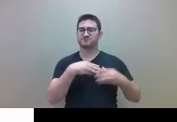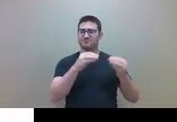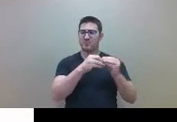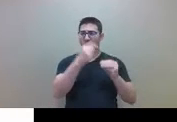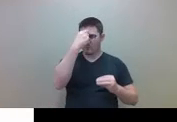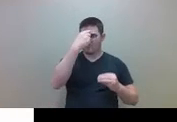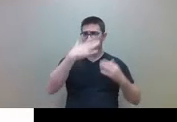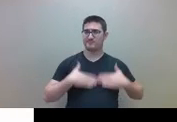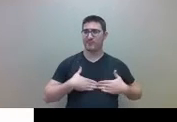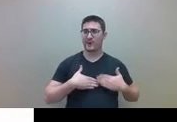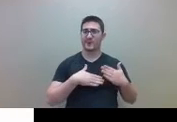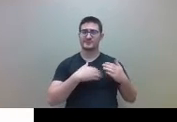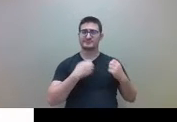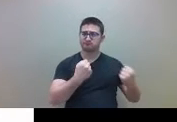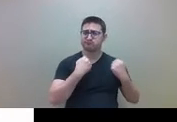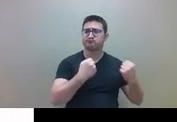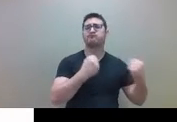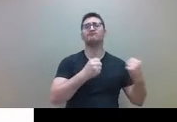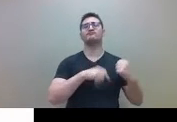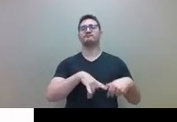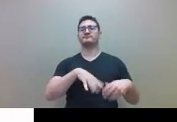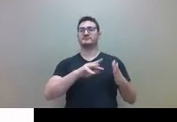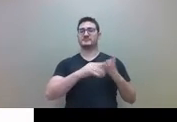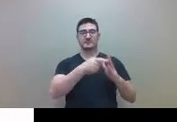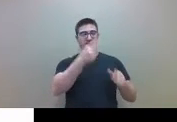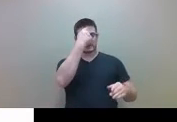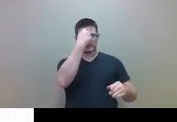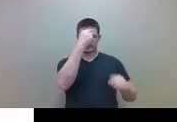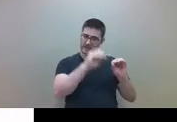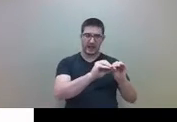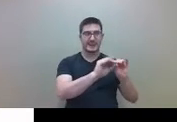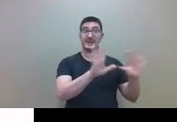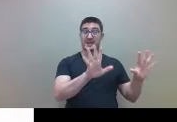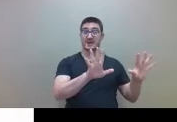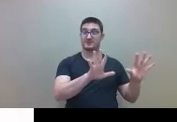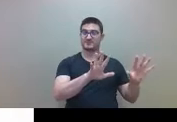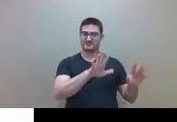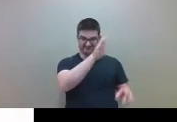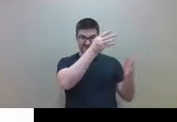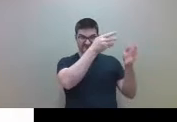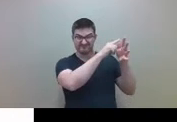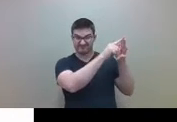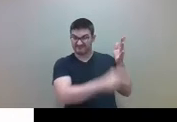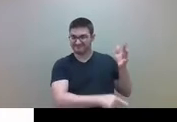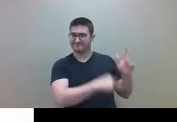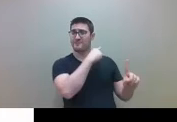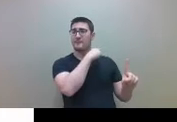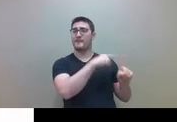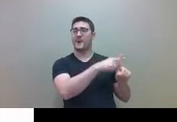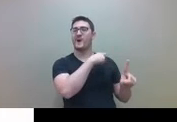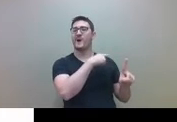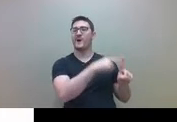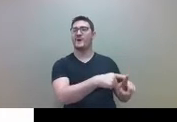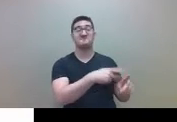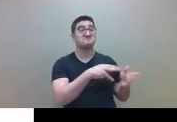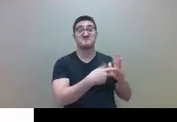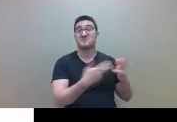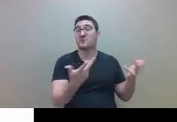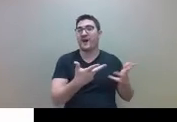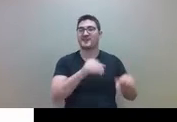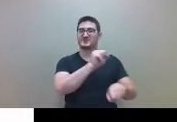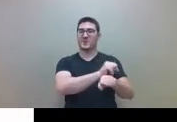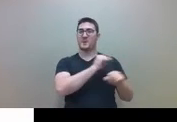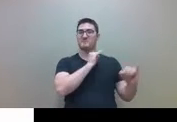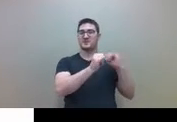fitness, and focuses energies and sharpens the mind. These positive stresses are, going to a job interview